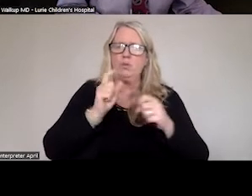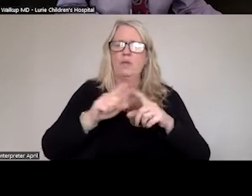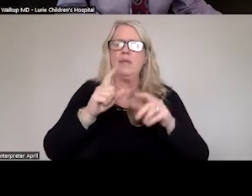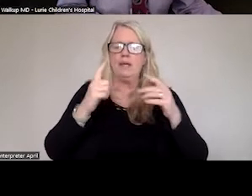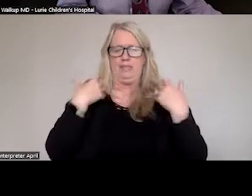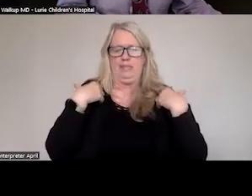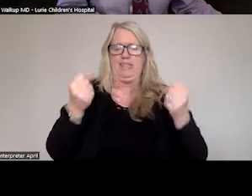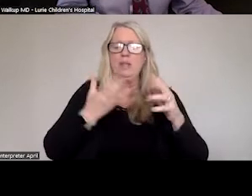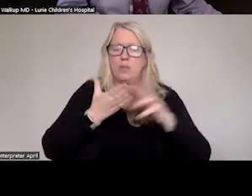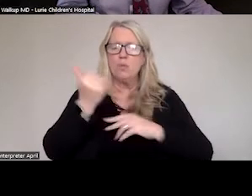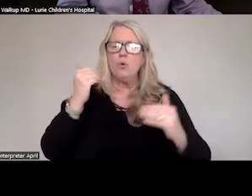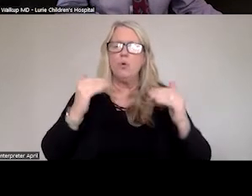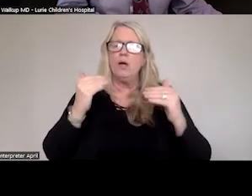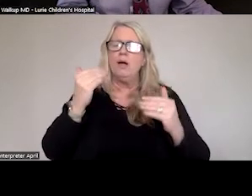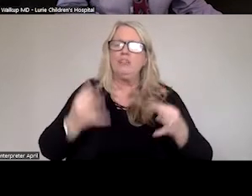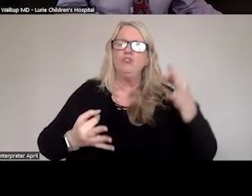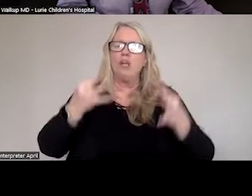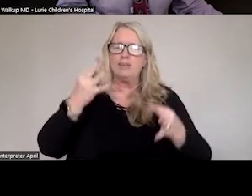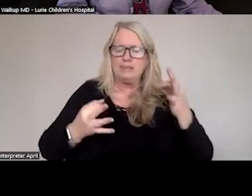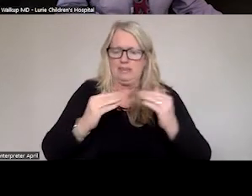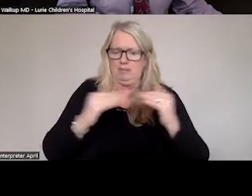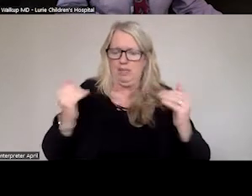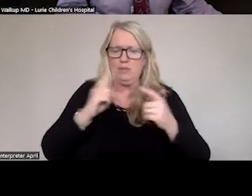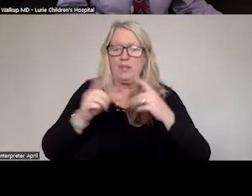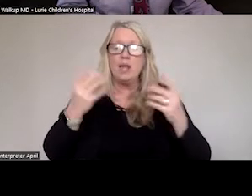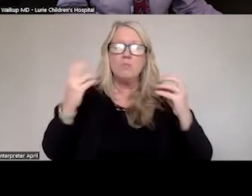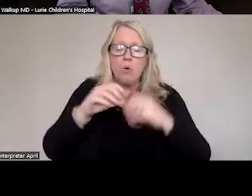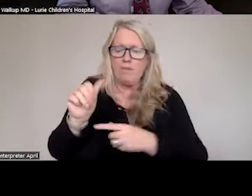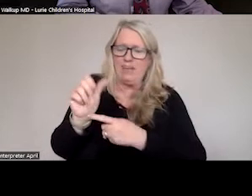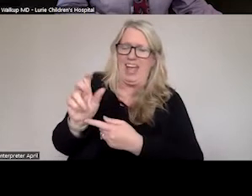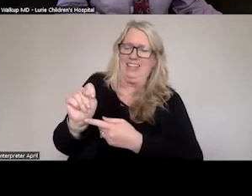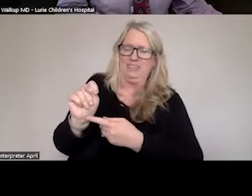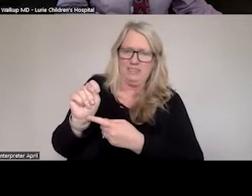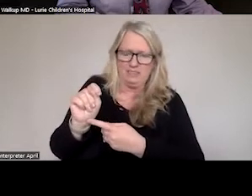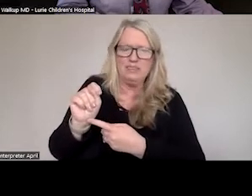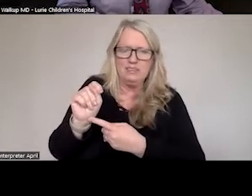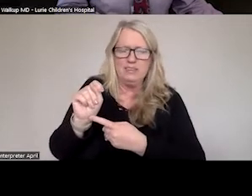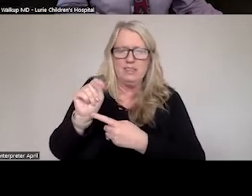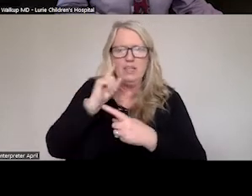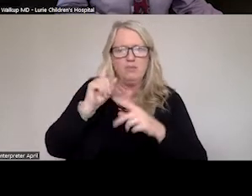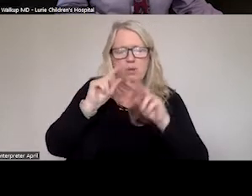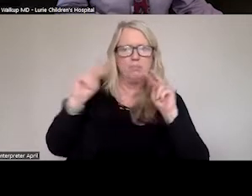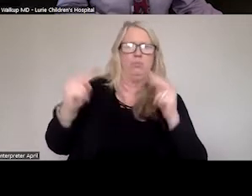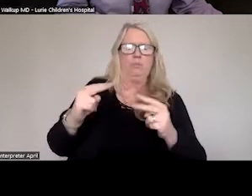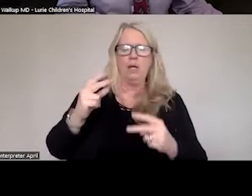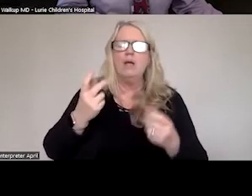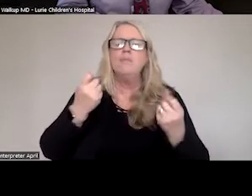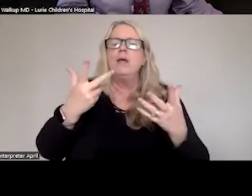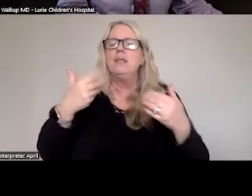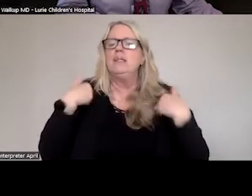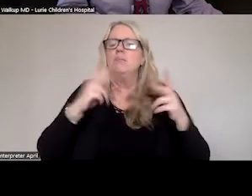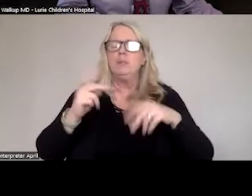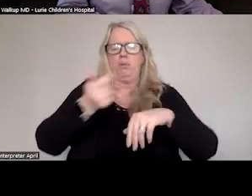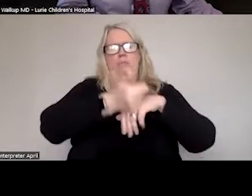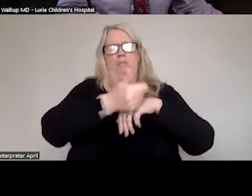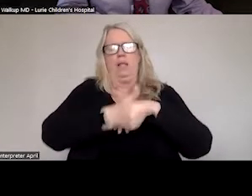is always coming through an asset-based lens. Young people are often blamed for the problems facing